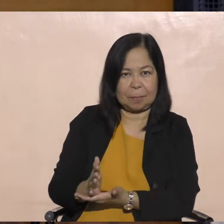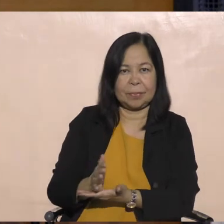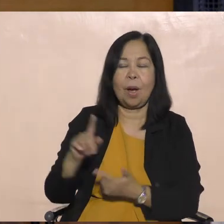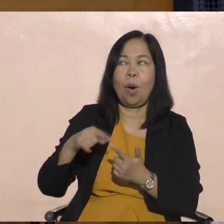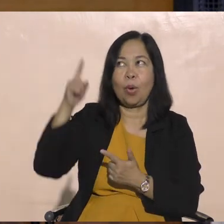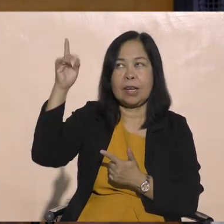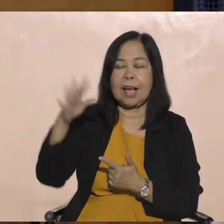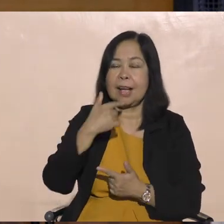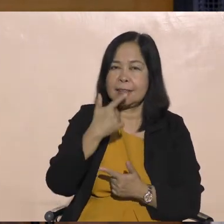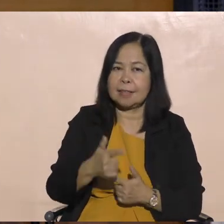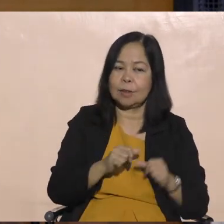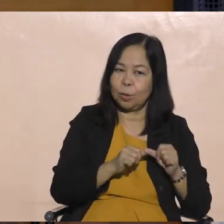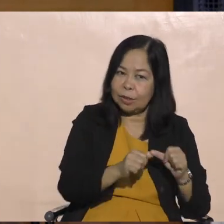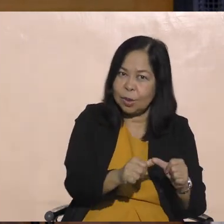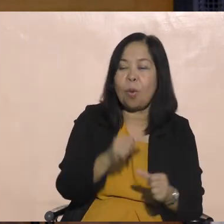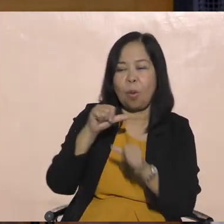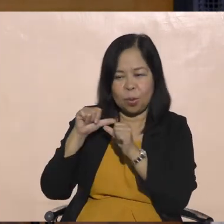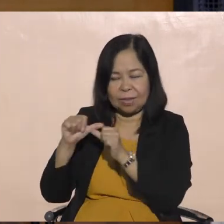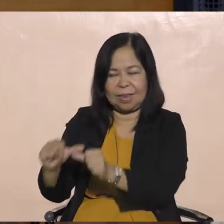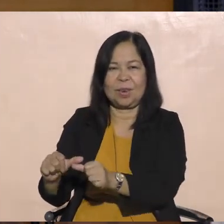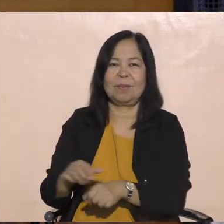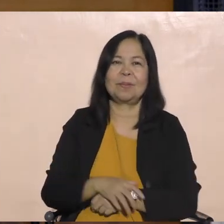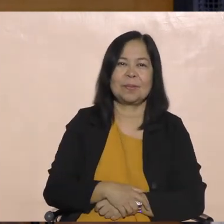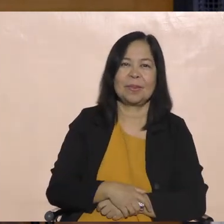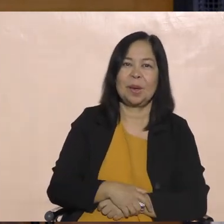nga tong giatubang, mga kaigsoonan. He will see us